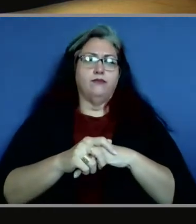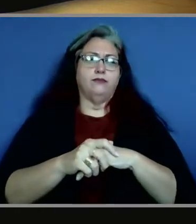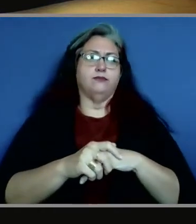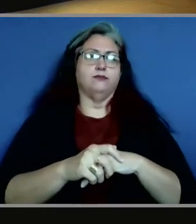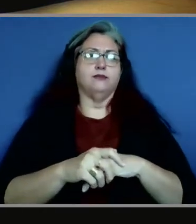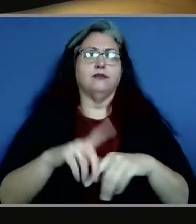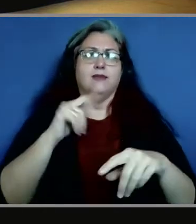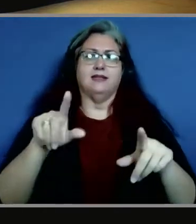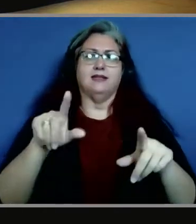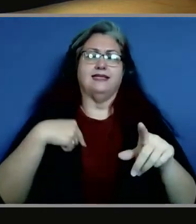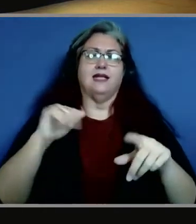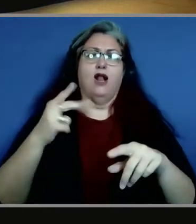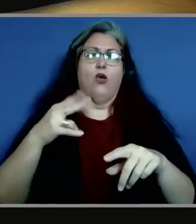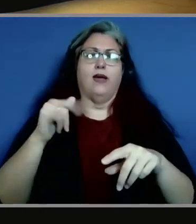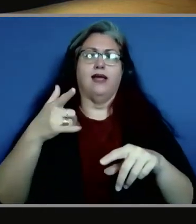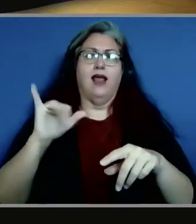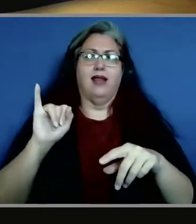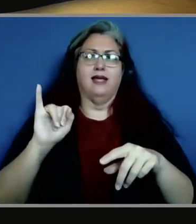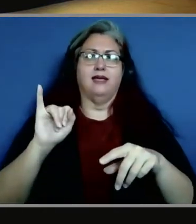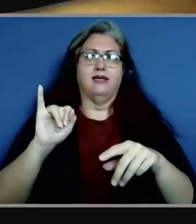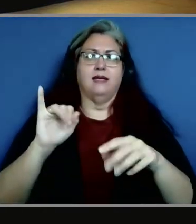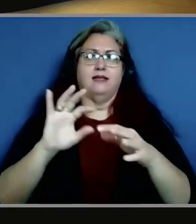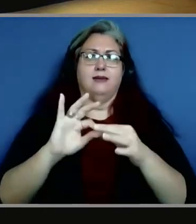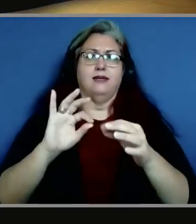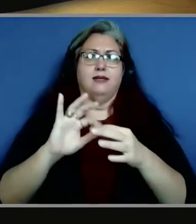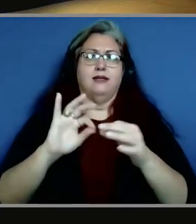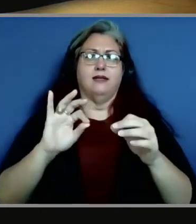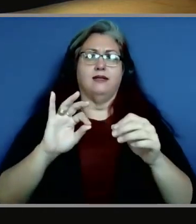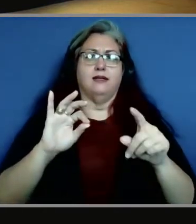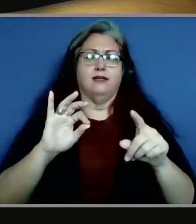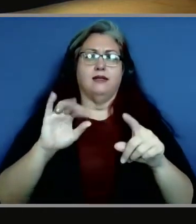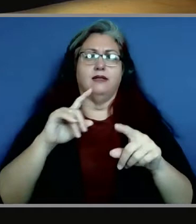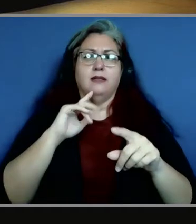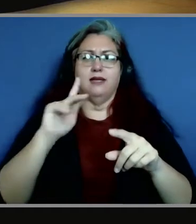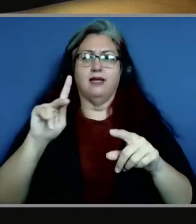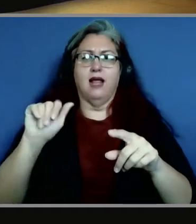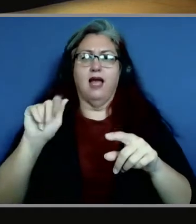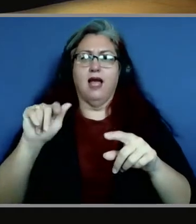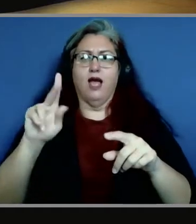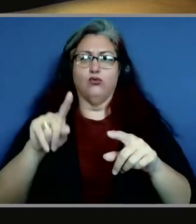Alohilani speaking. accessibility, How are no we barriers. doing, Kaku?